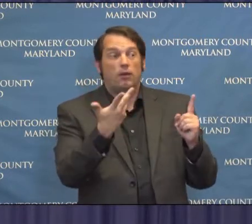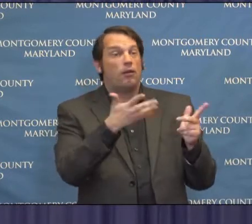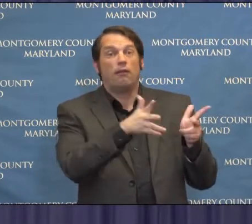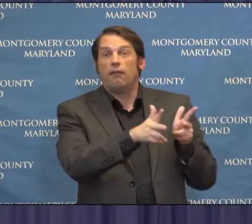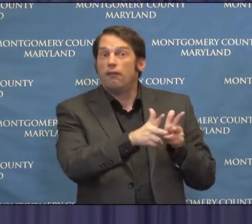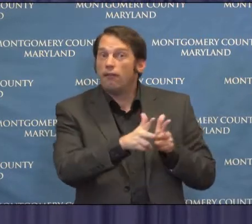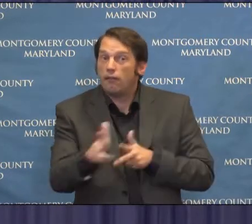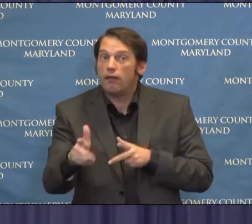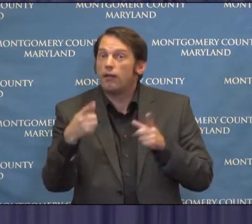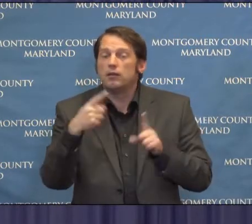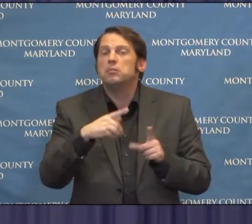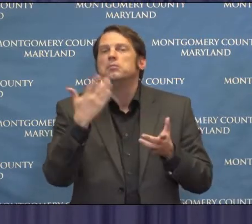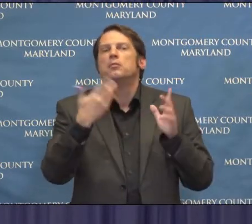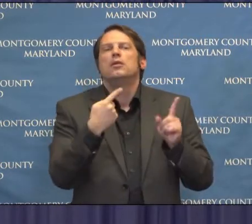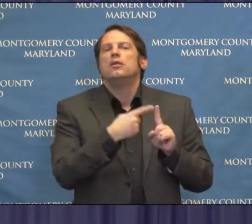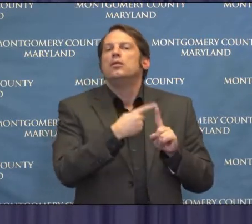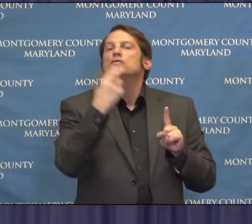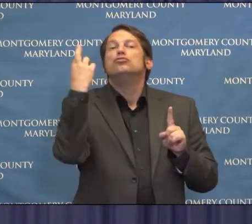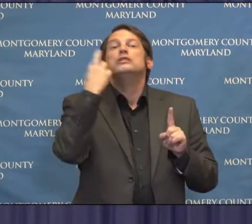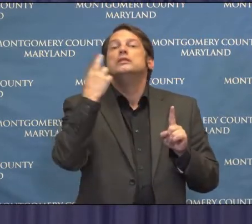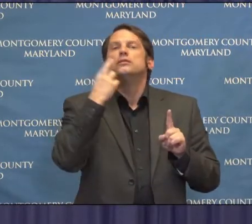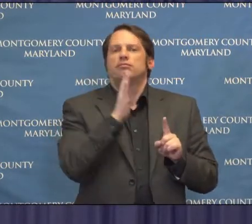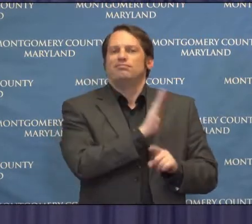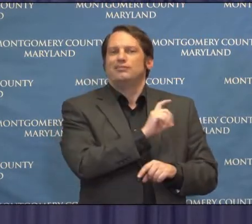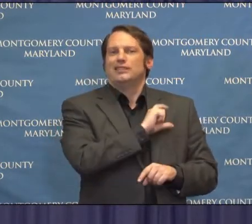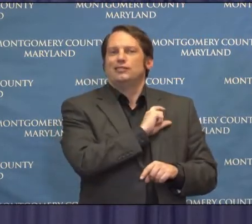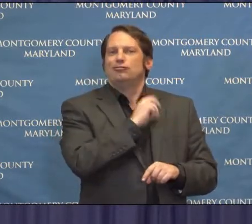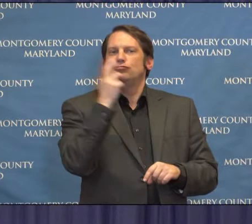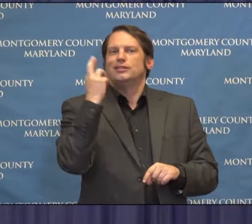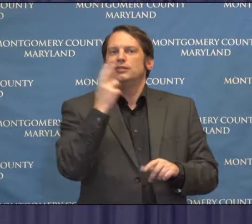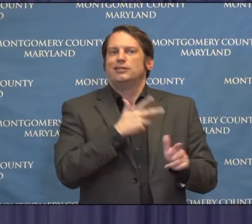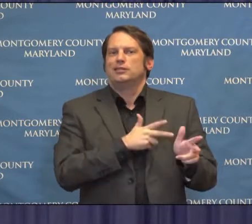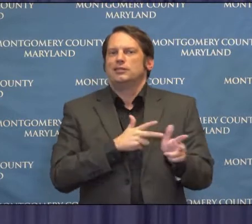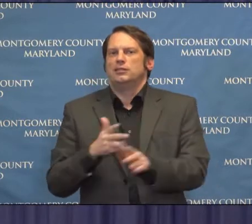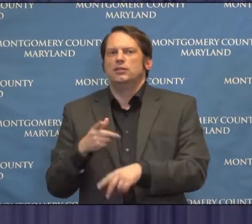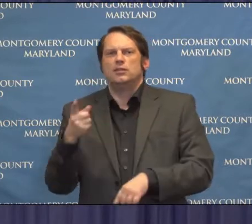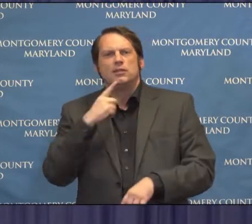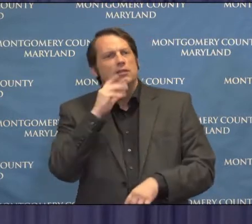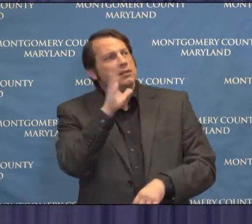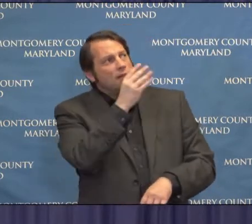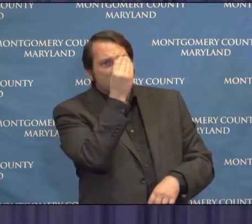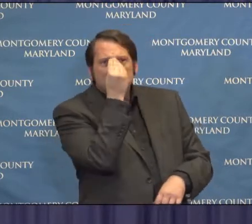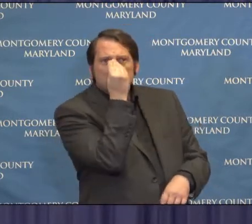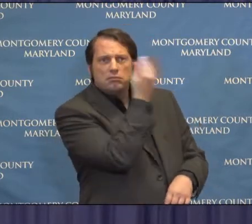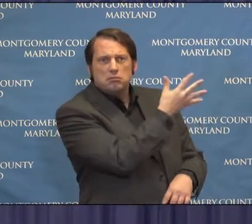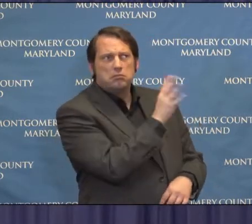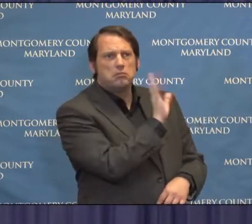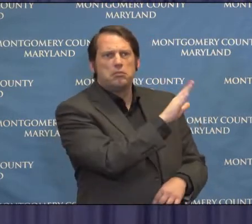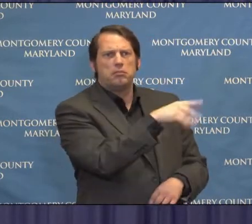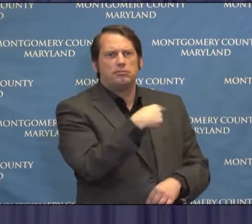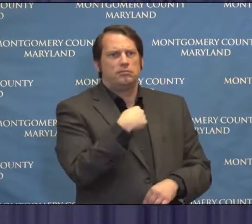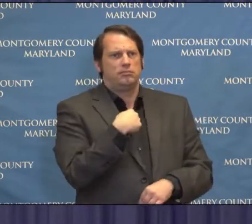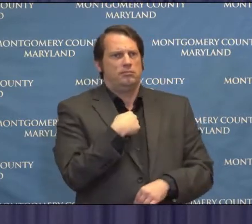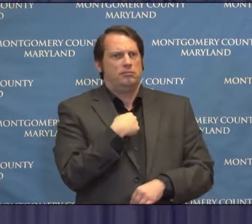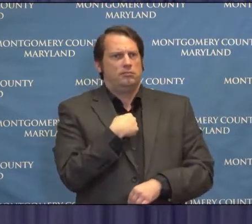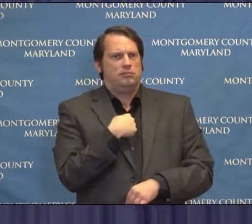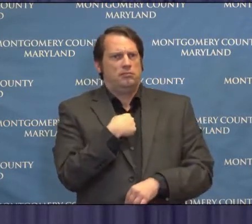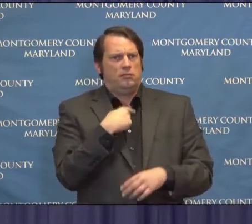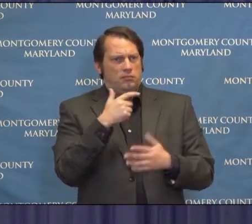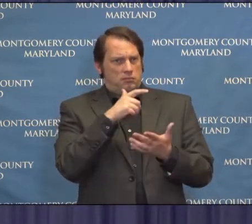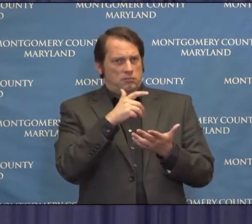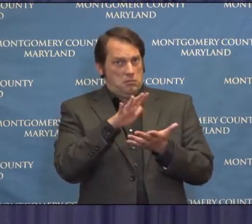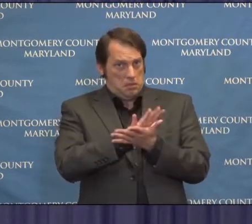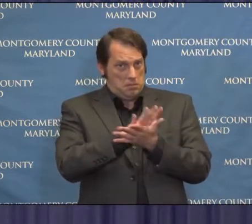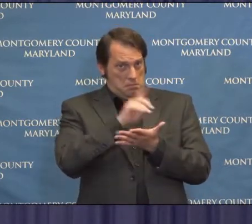enforcement reason, you can simply state you don't need documentation that states where you work,